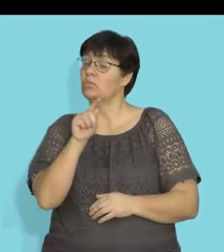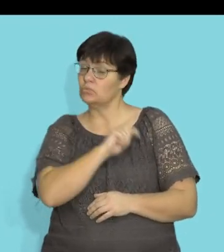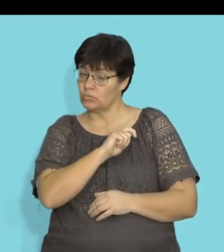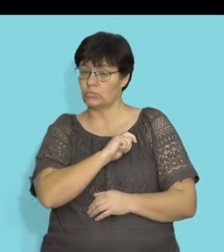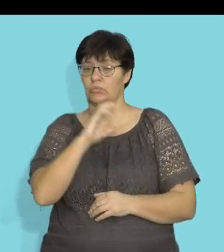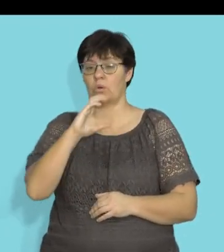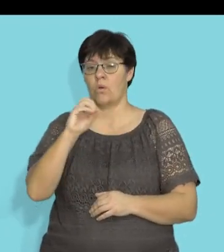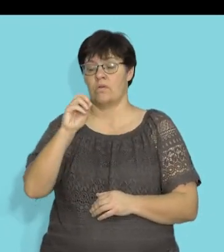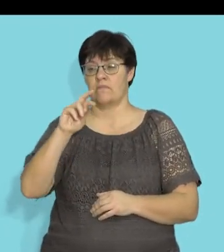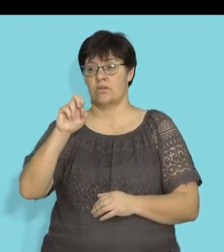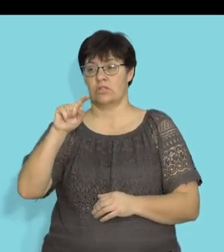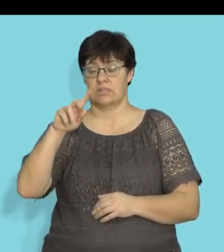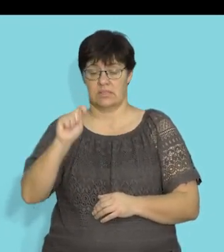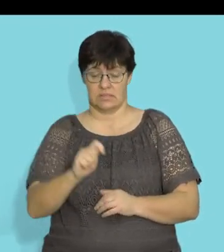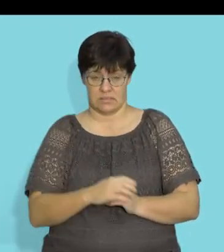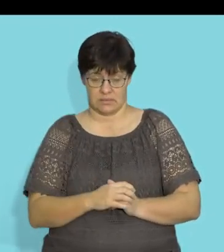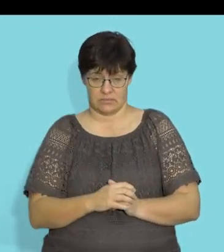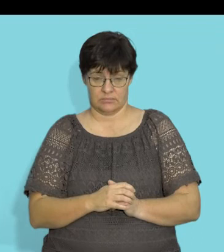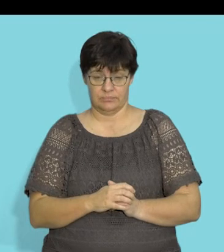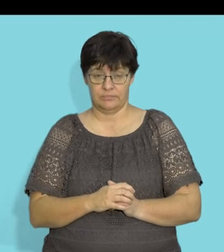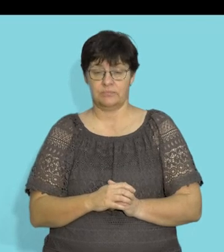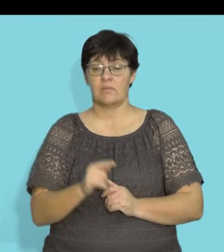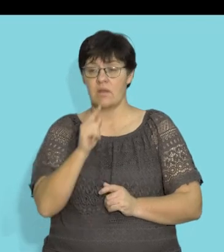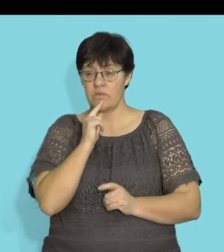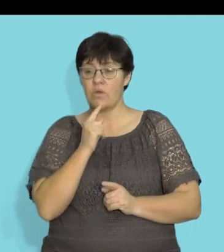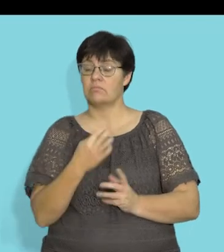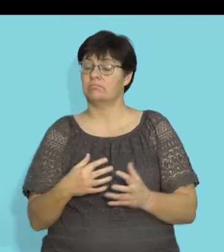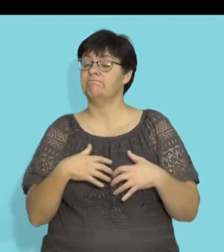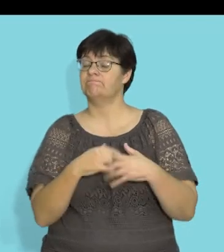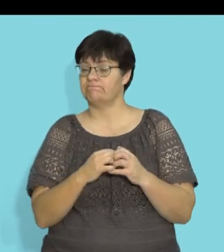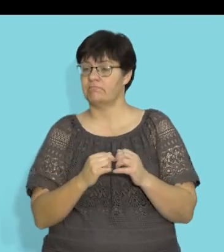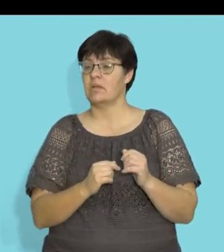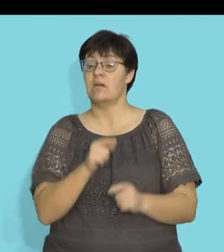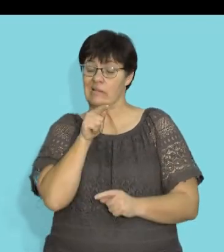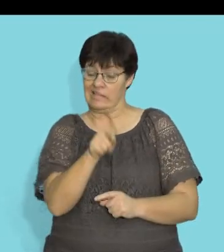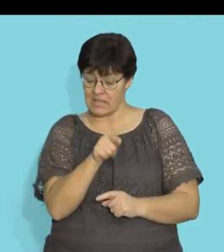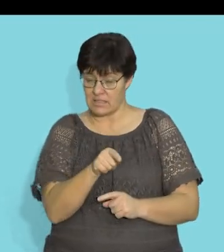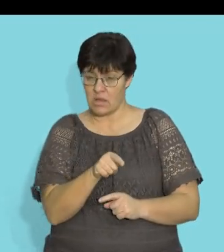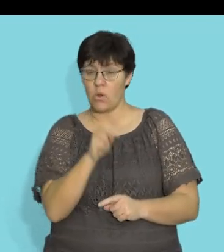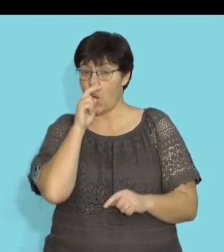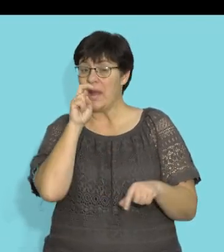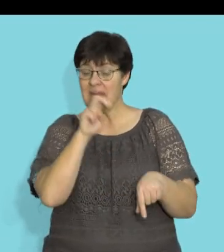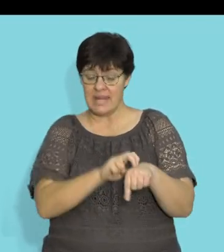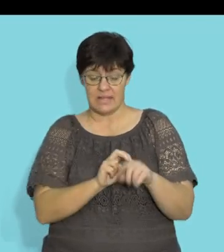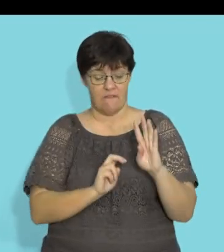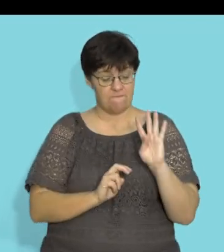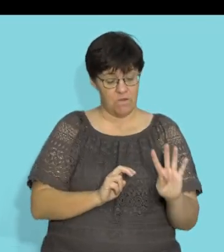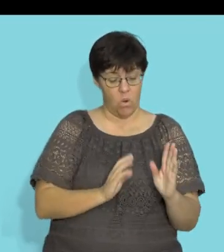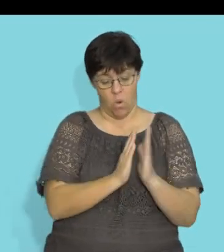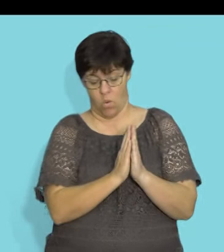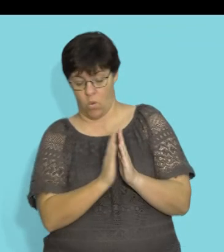was convergent. We then solved the inequality and saw that for the series to be